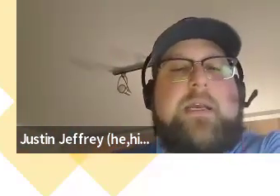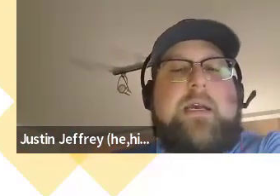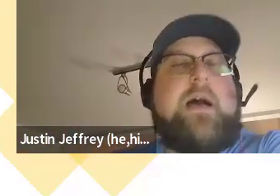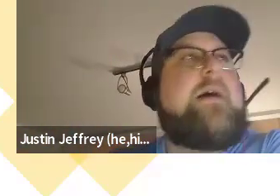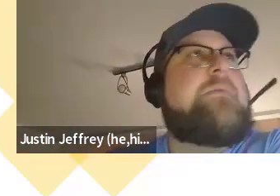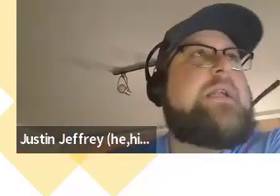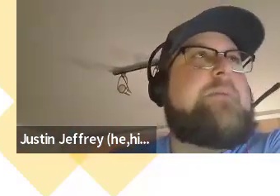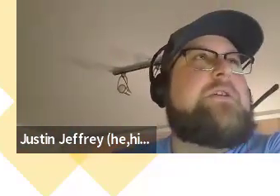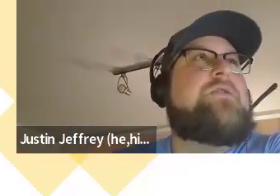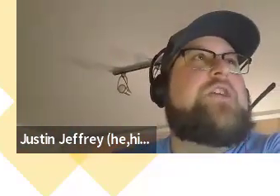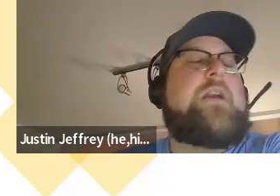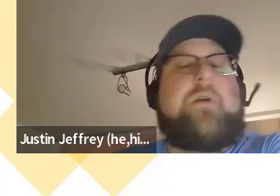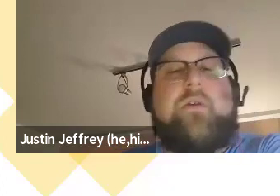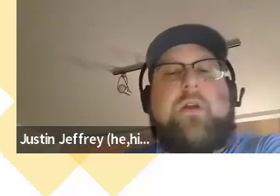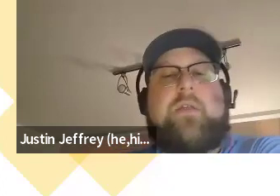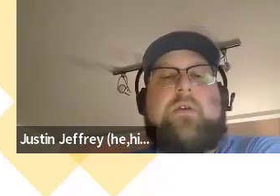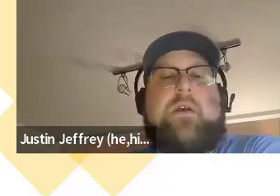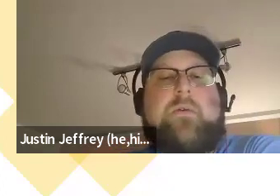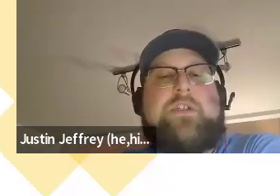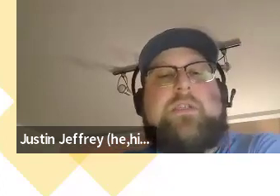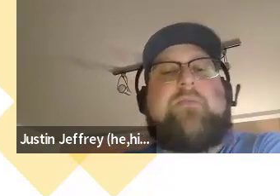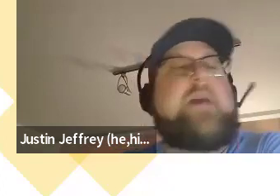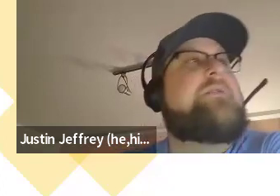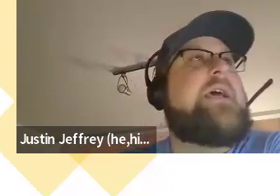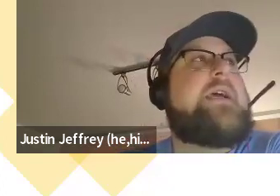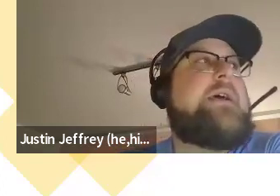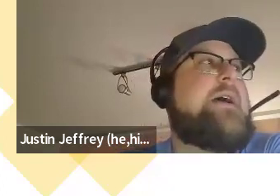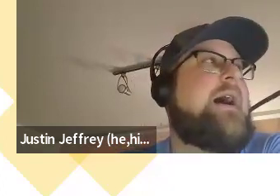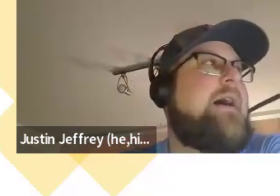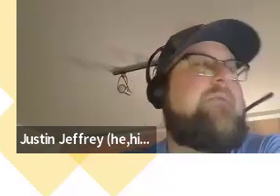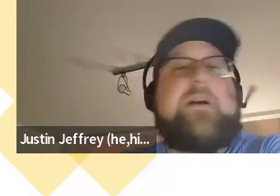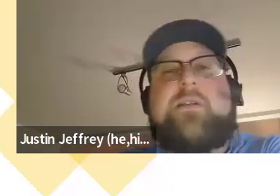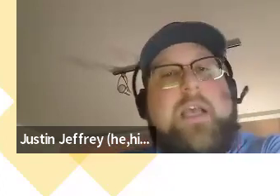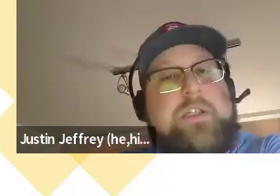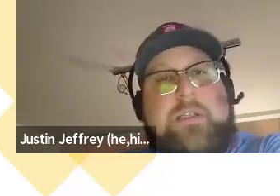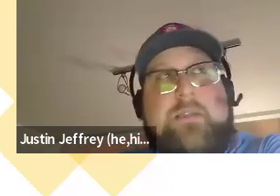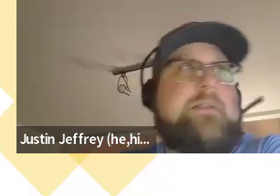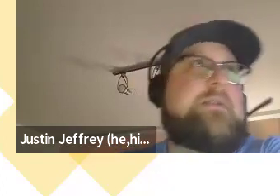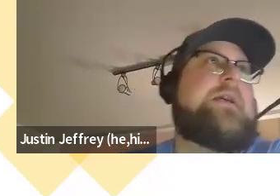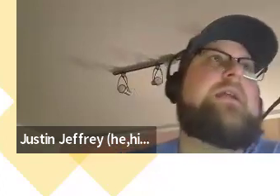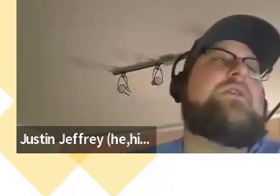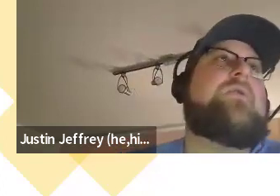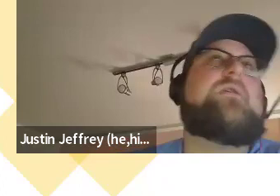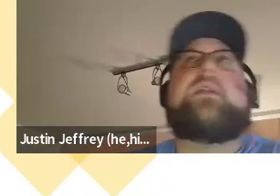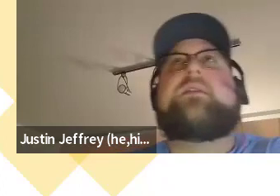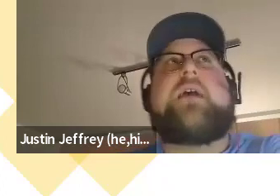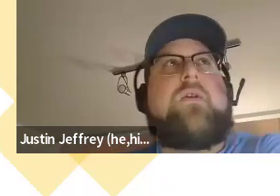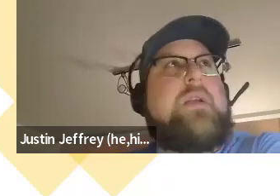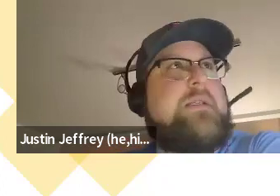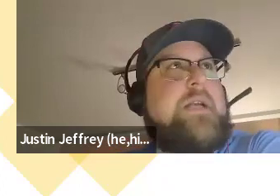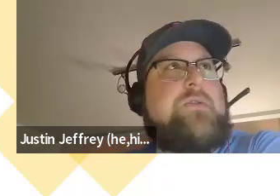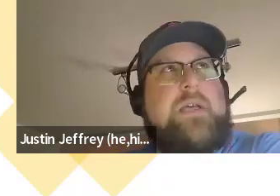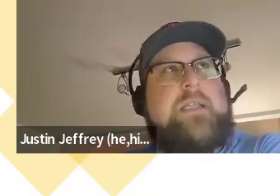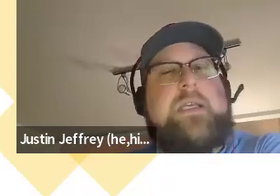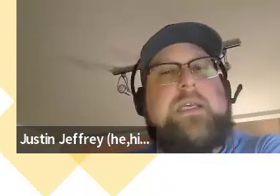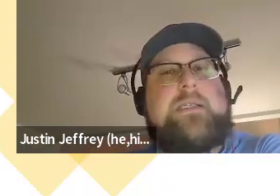the city leading up until January 30th, which is the final day. Various locations, hitting the north, hitting the south,